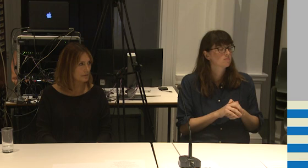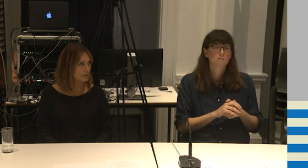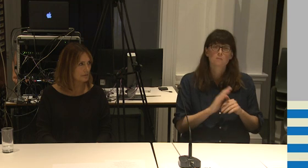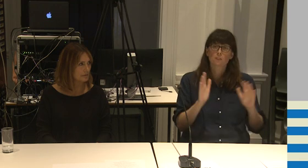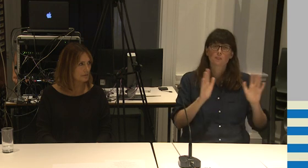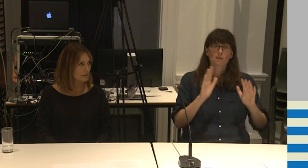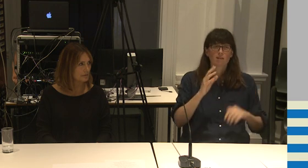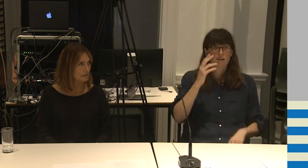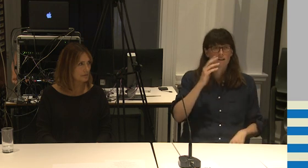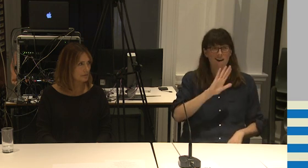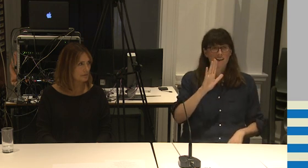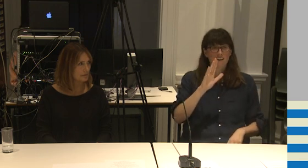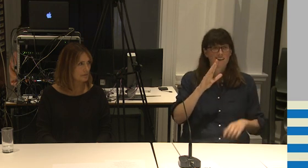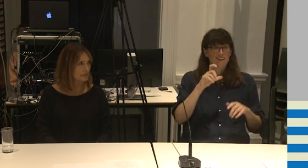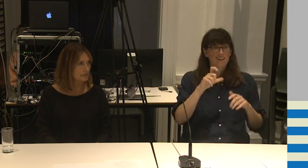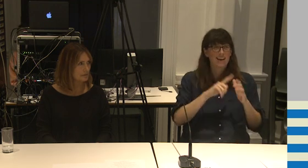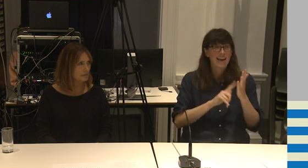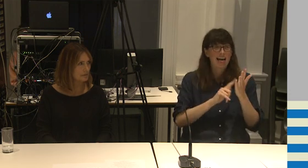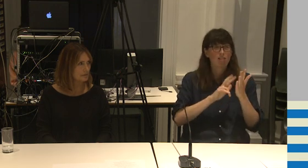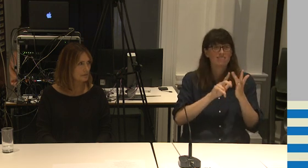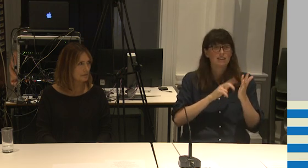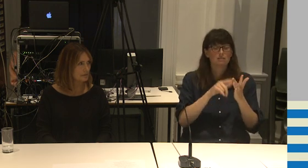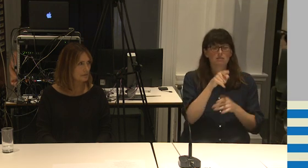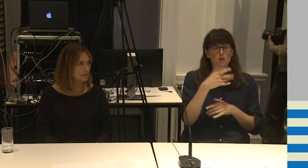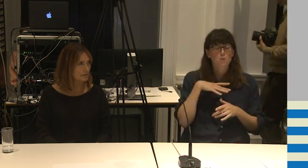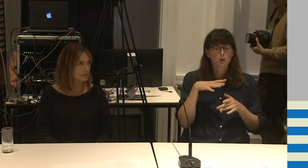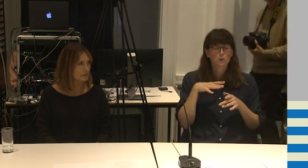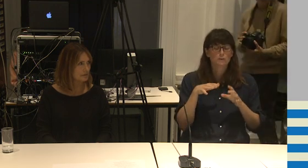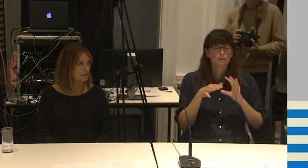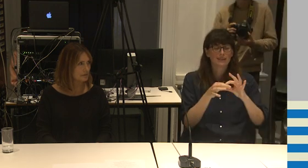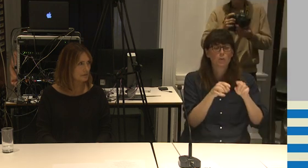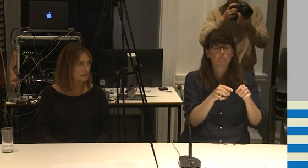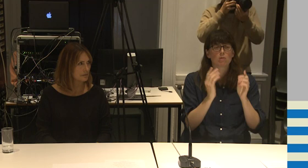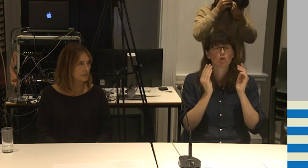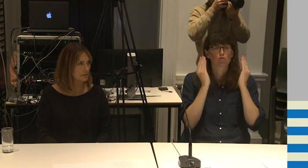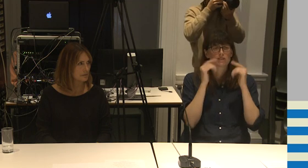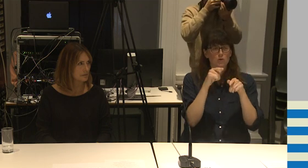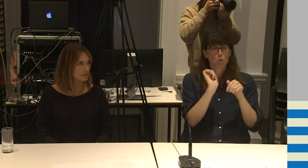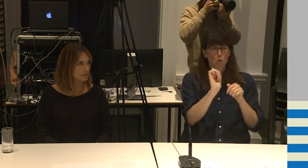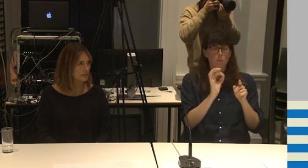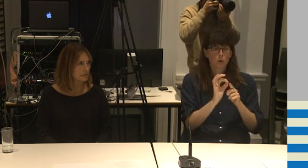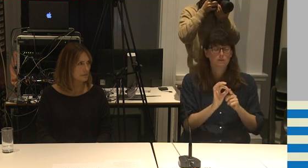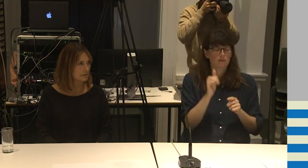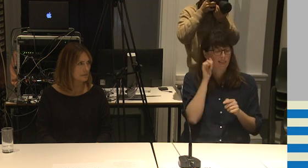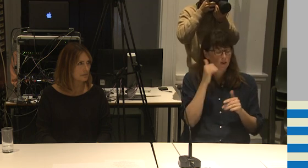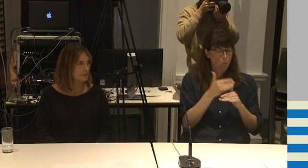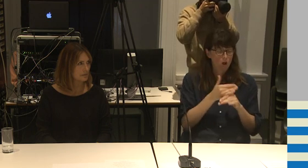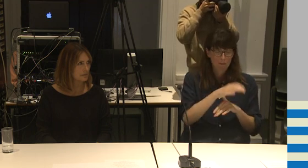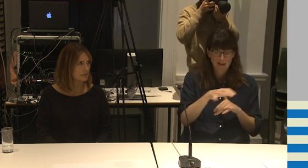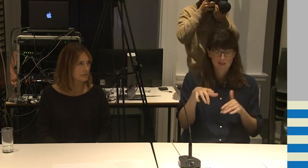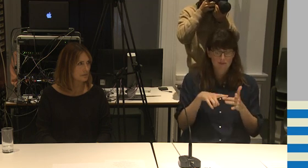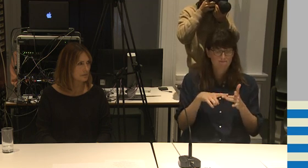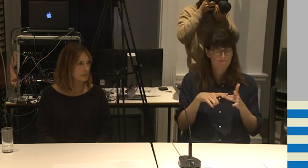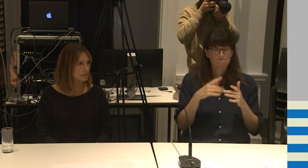Oh, sorry. Oh, hi. My name is Calvin. I would just like to follow on Chris's point about how, I guess, in workplaces and perhaps